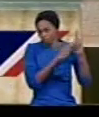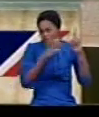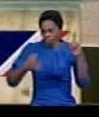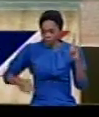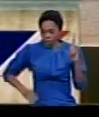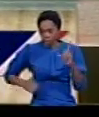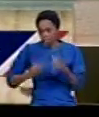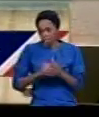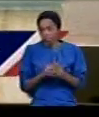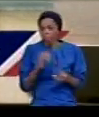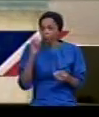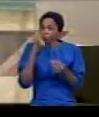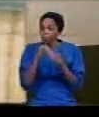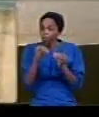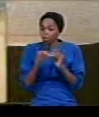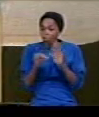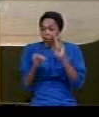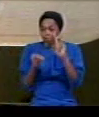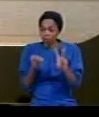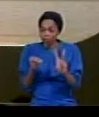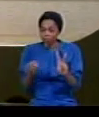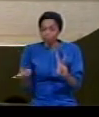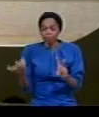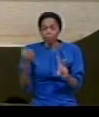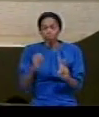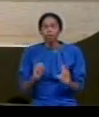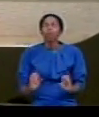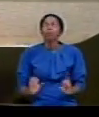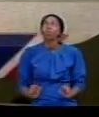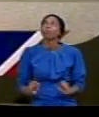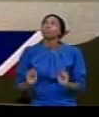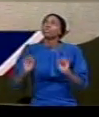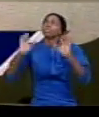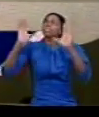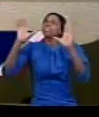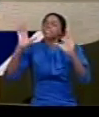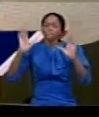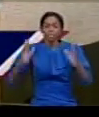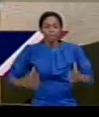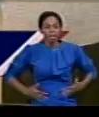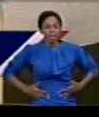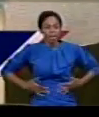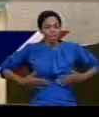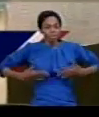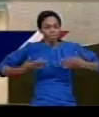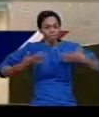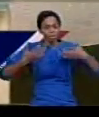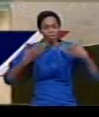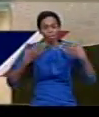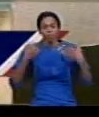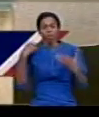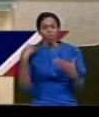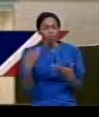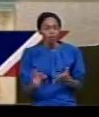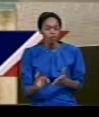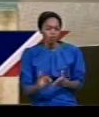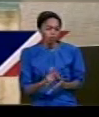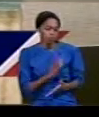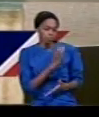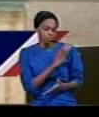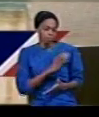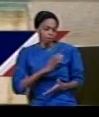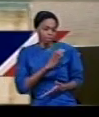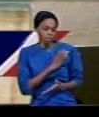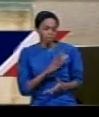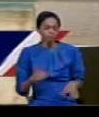in Christ. Number two, the consecrated lifestyle or behavior like